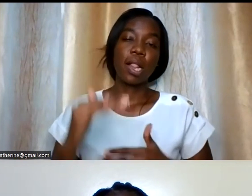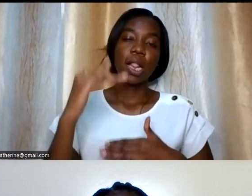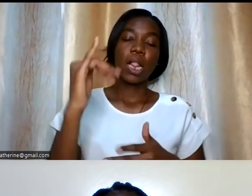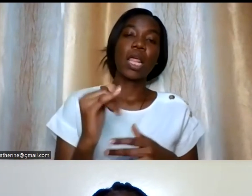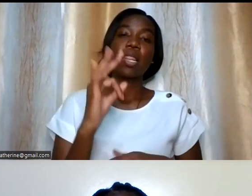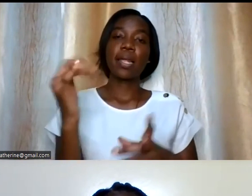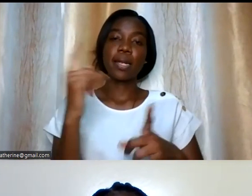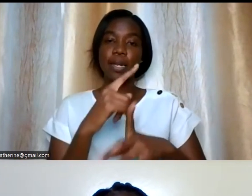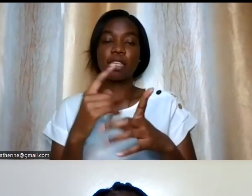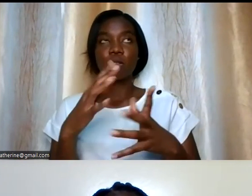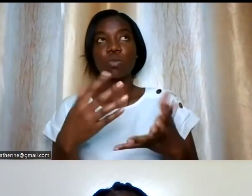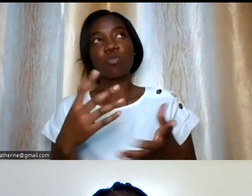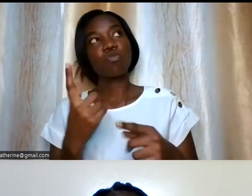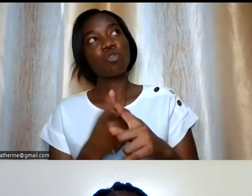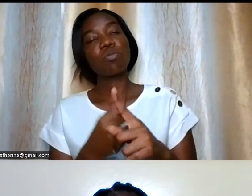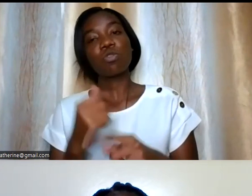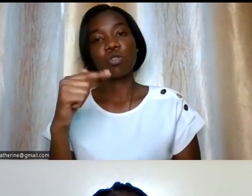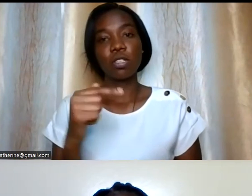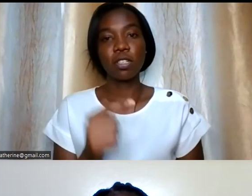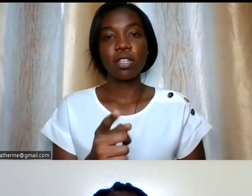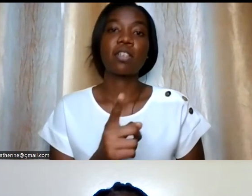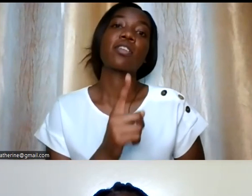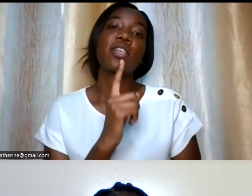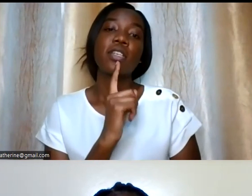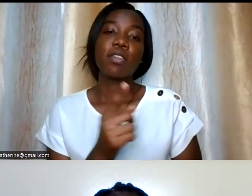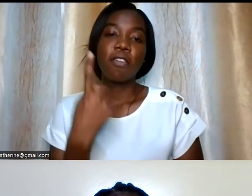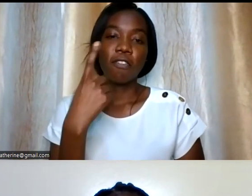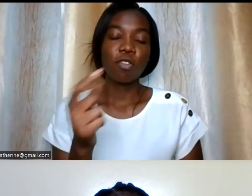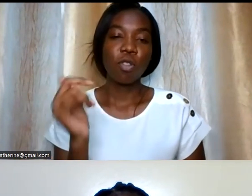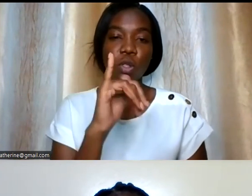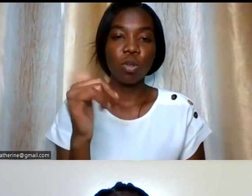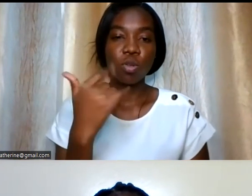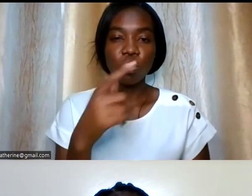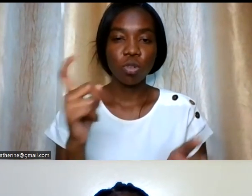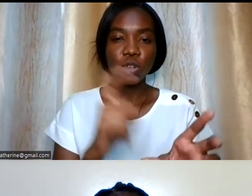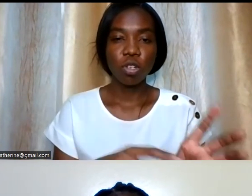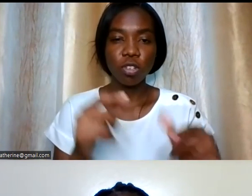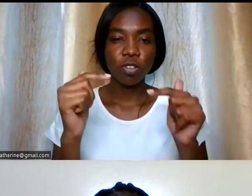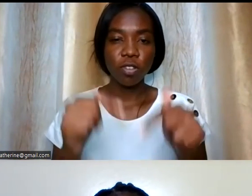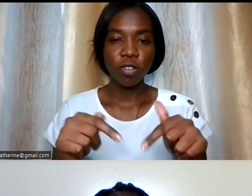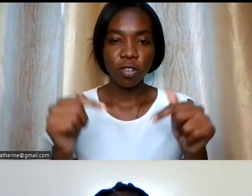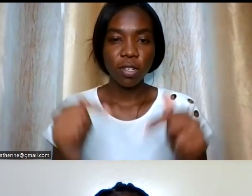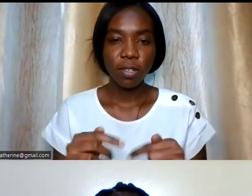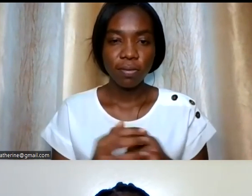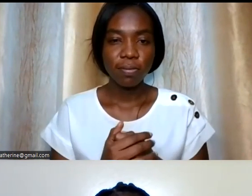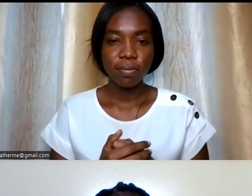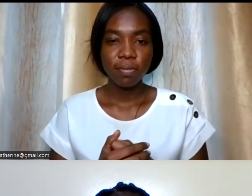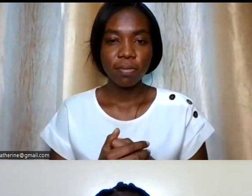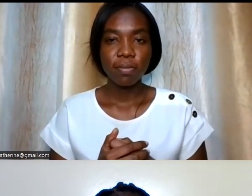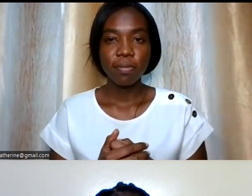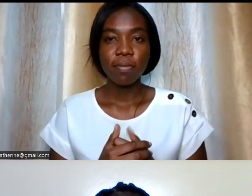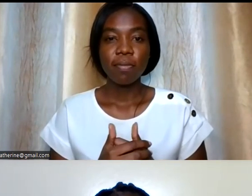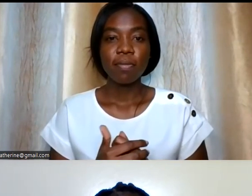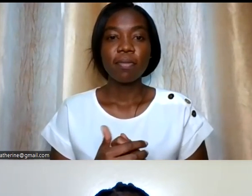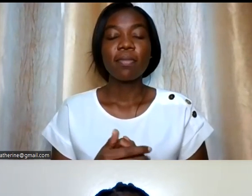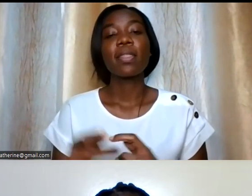today, so that at least for those who joined late, they'll be able also to grasp 1